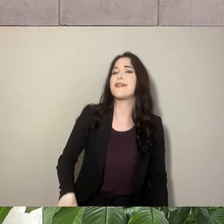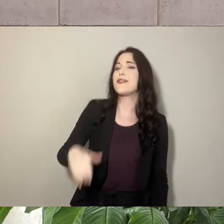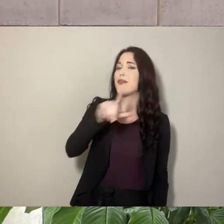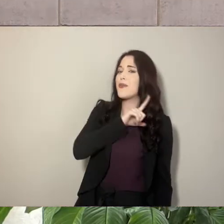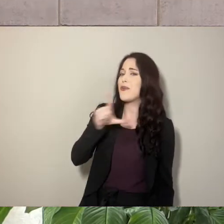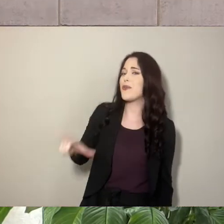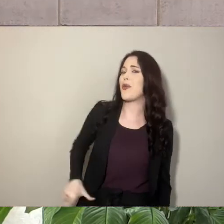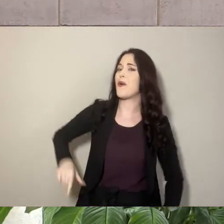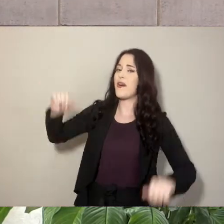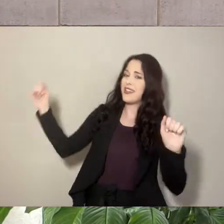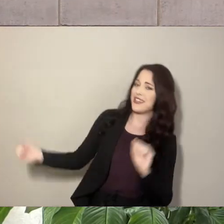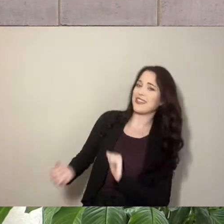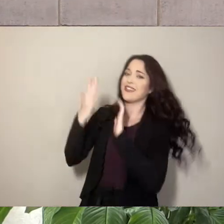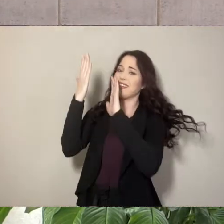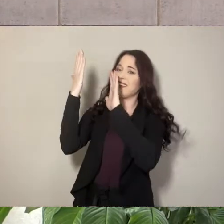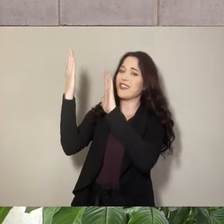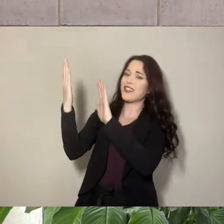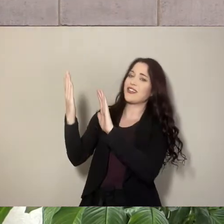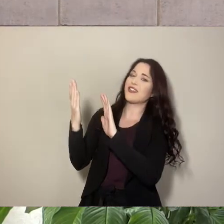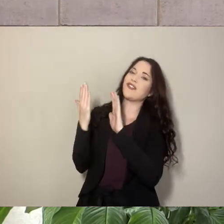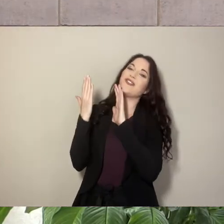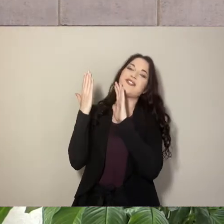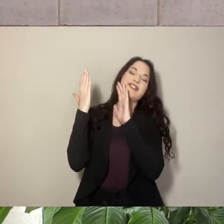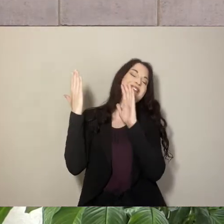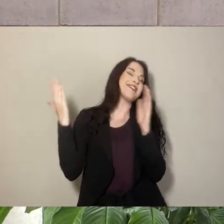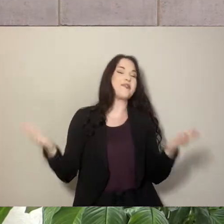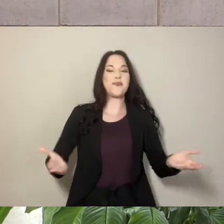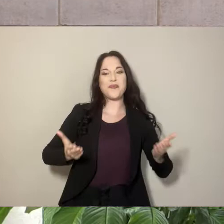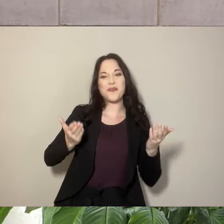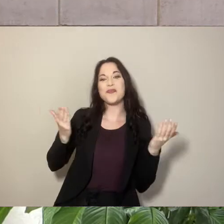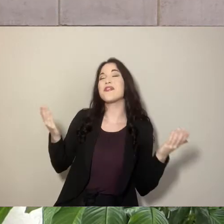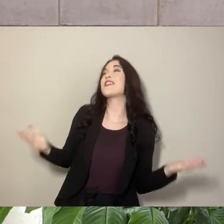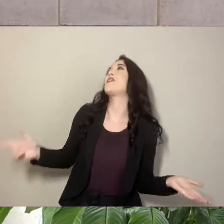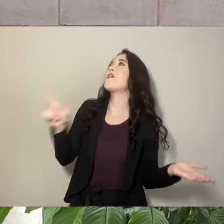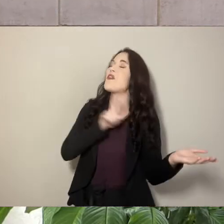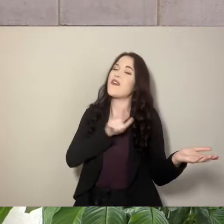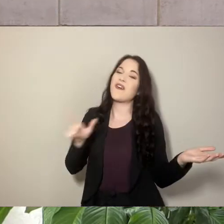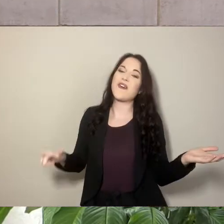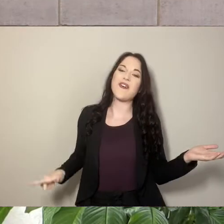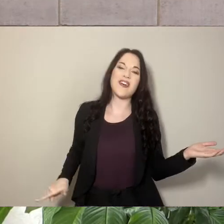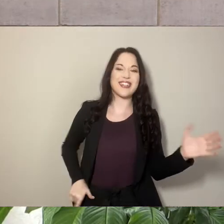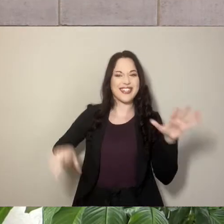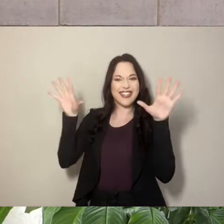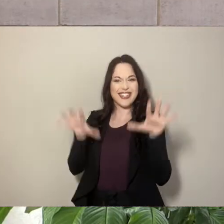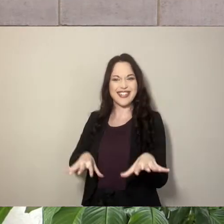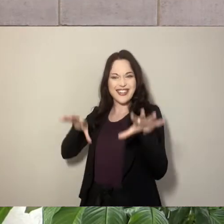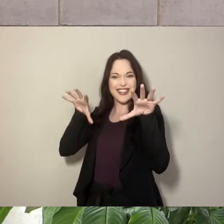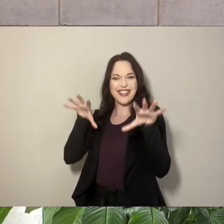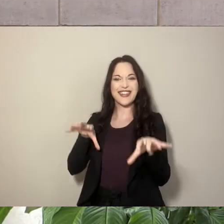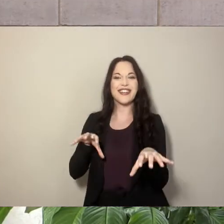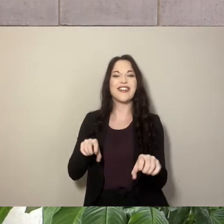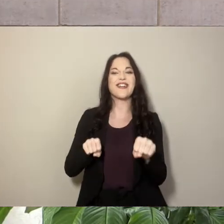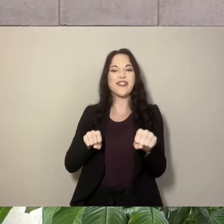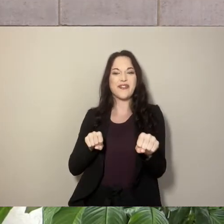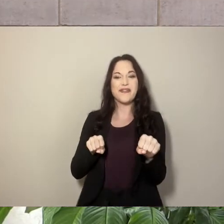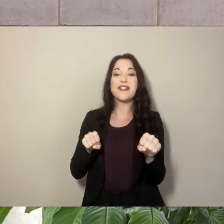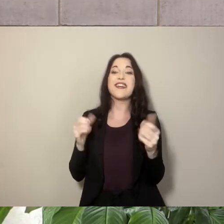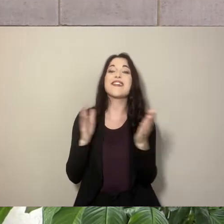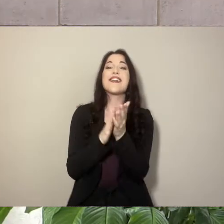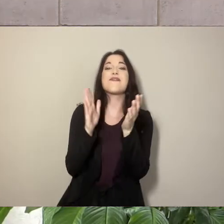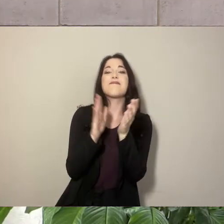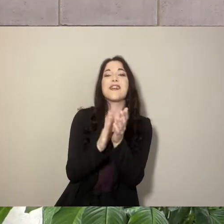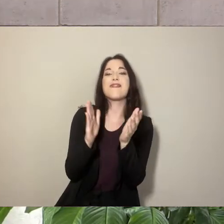The presence of the Lord is here. The presence of the Lord is here.